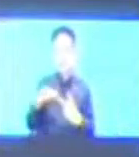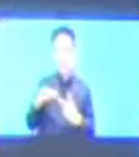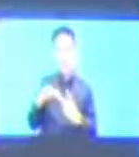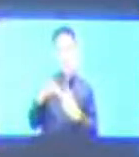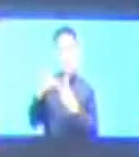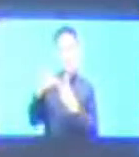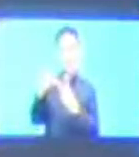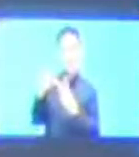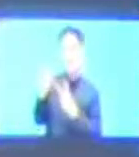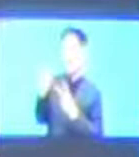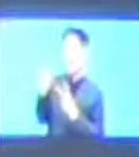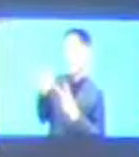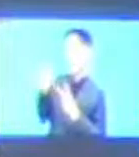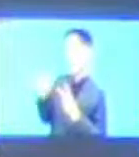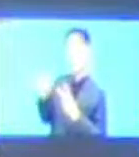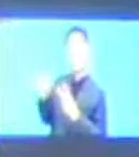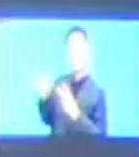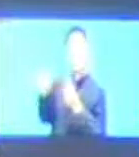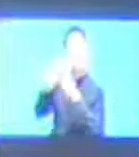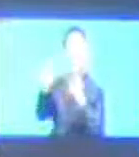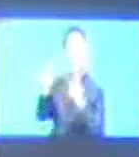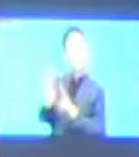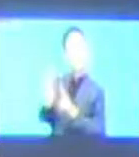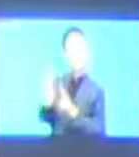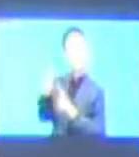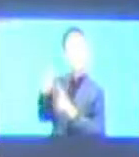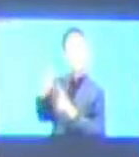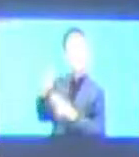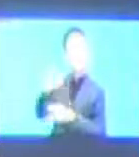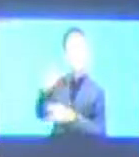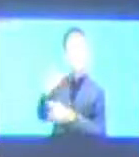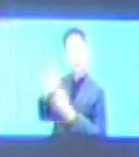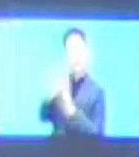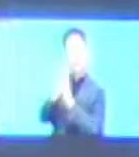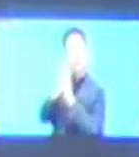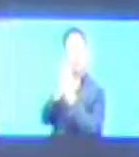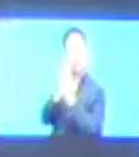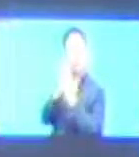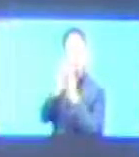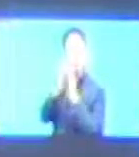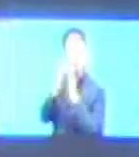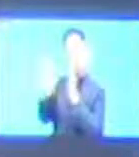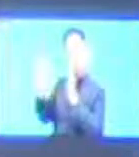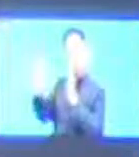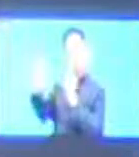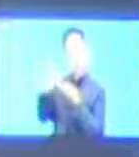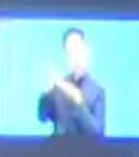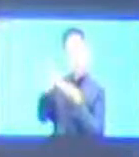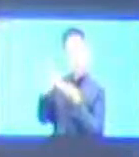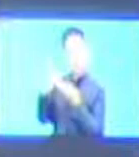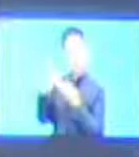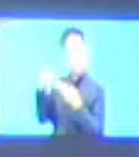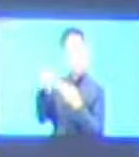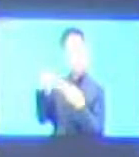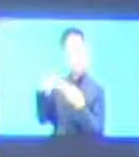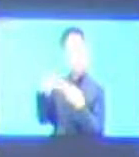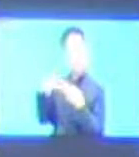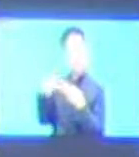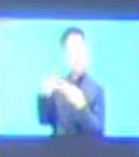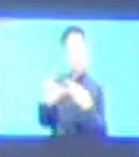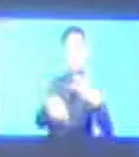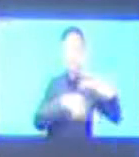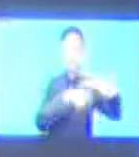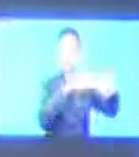the International Federation of Library Associations. That represents a sector of which